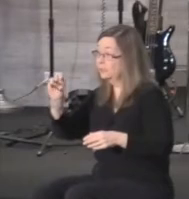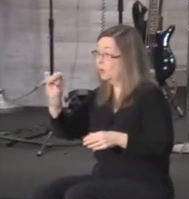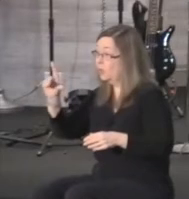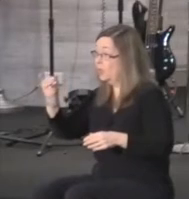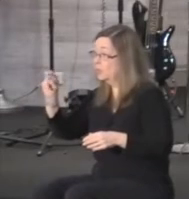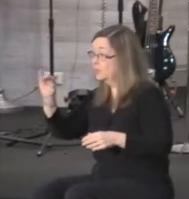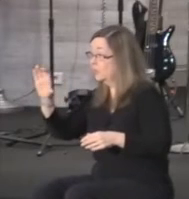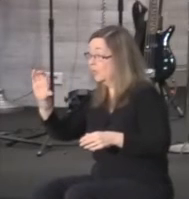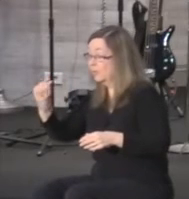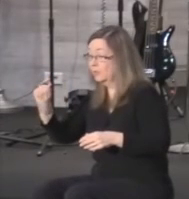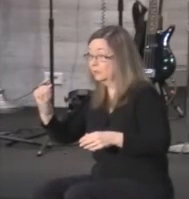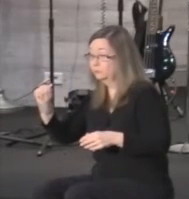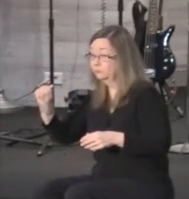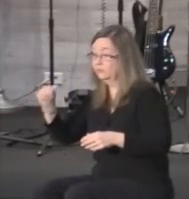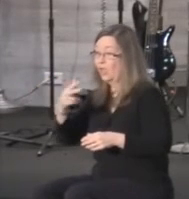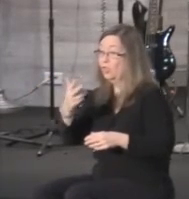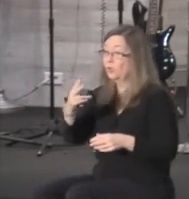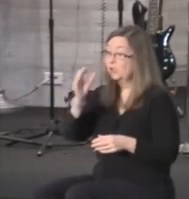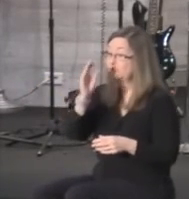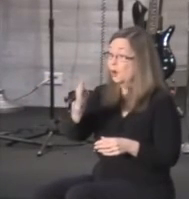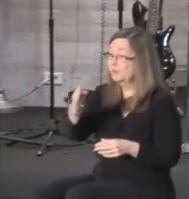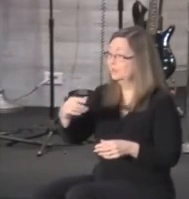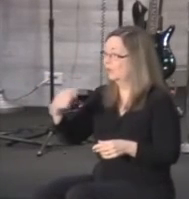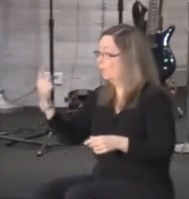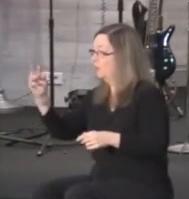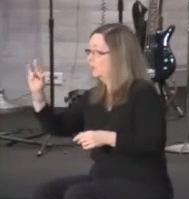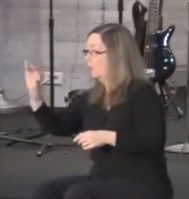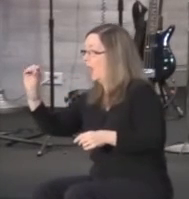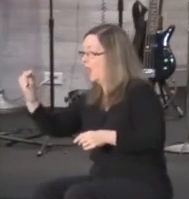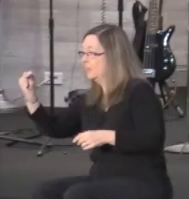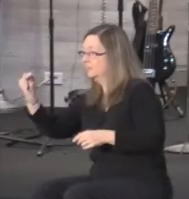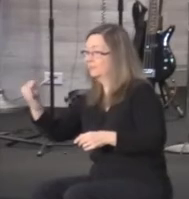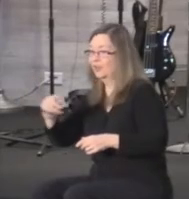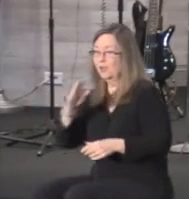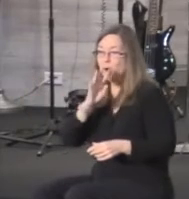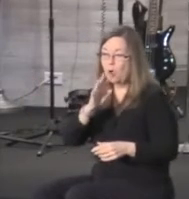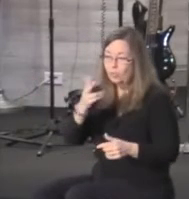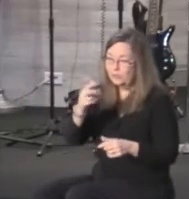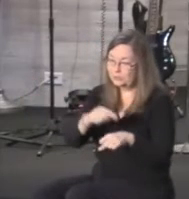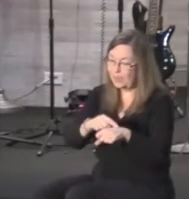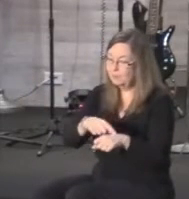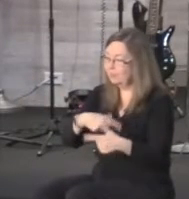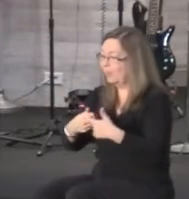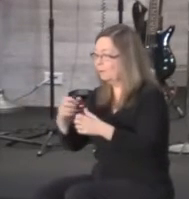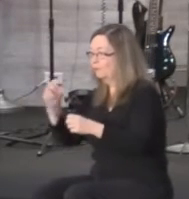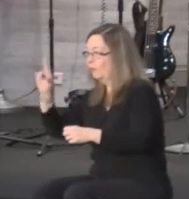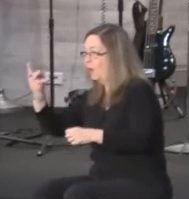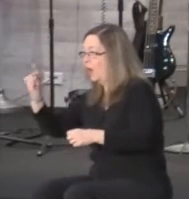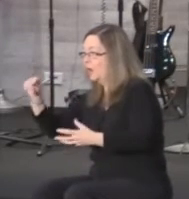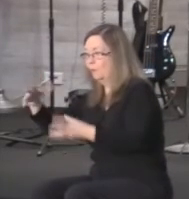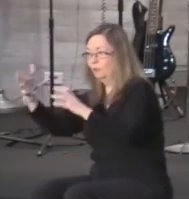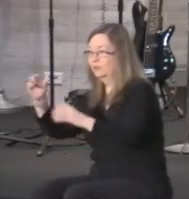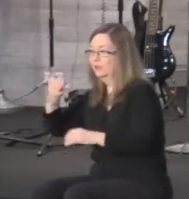Three sermons and a riot. That's all it was. He spoke to them three times. There's a big riot. Jason comes